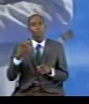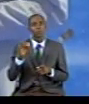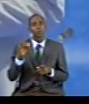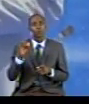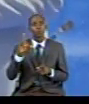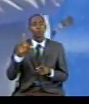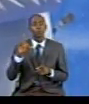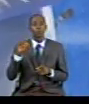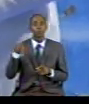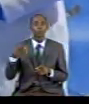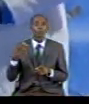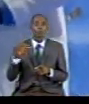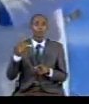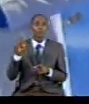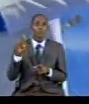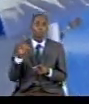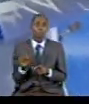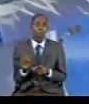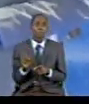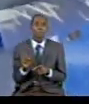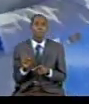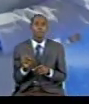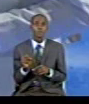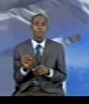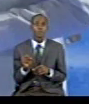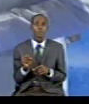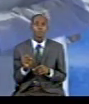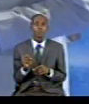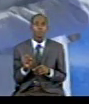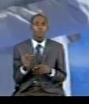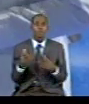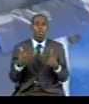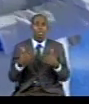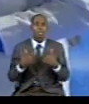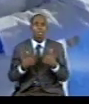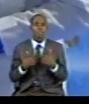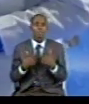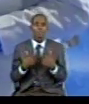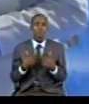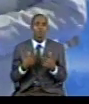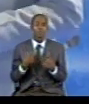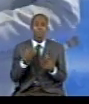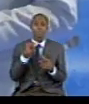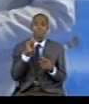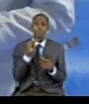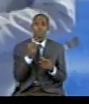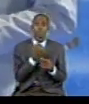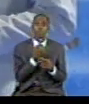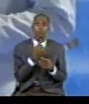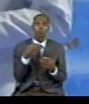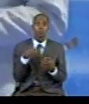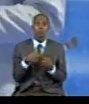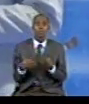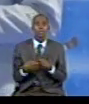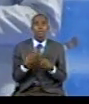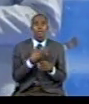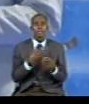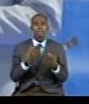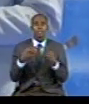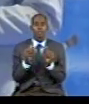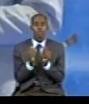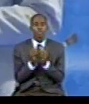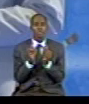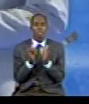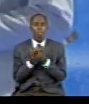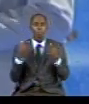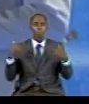had a 1 month history of severe elbow joint arthritis. And he came with that pain tonight,